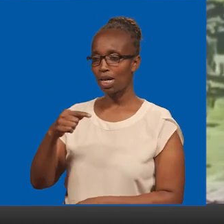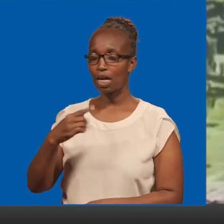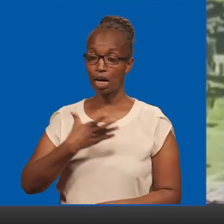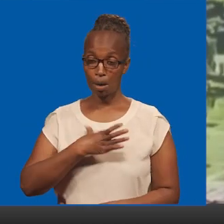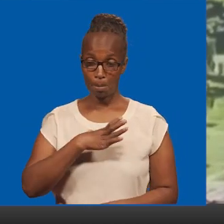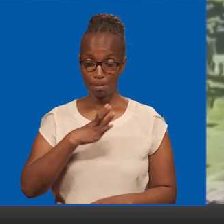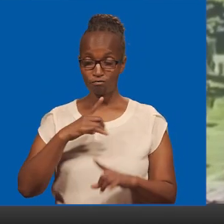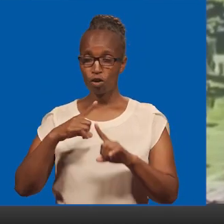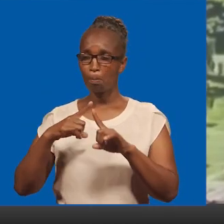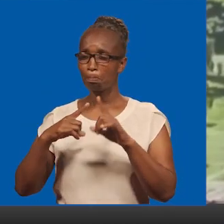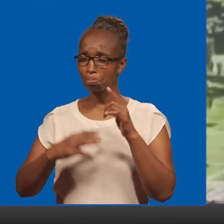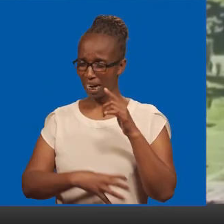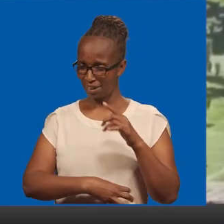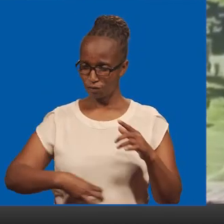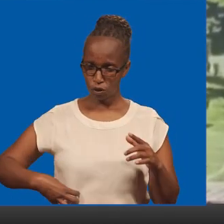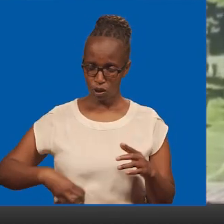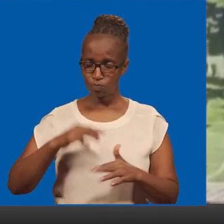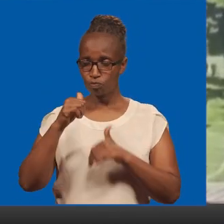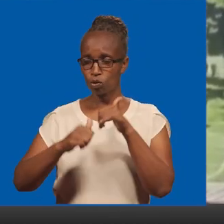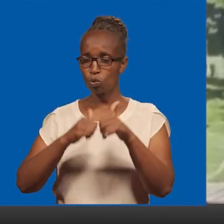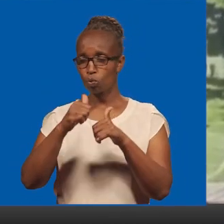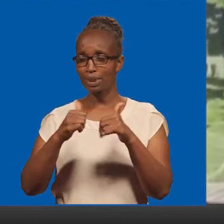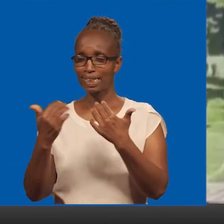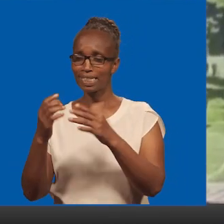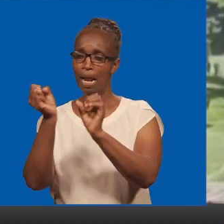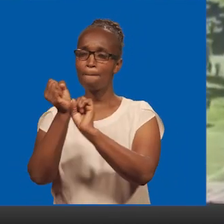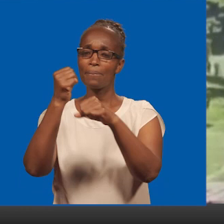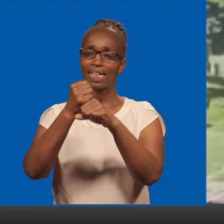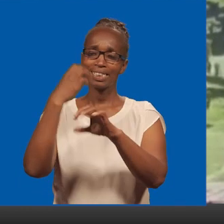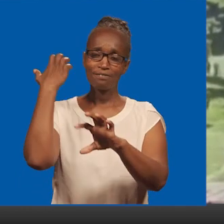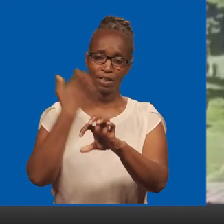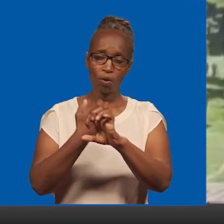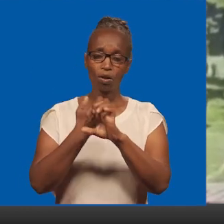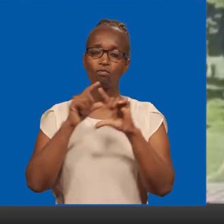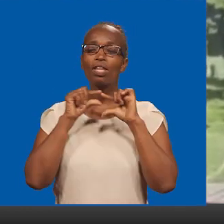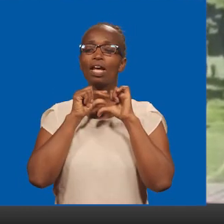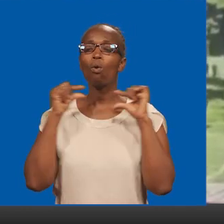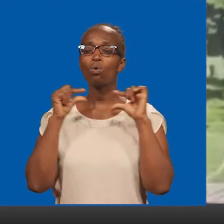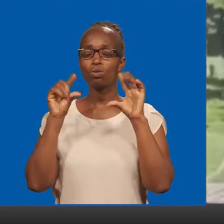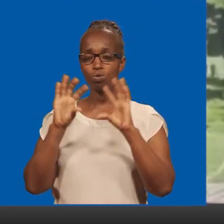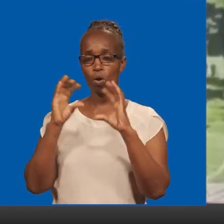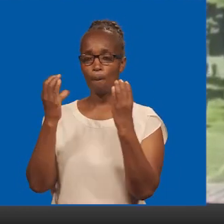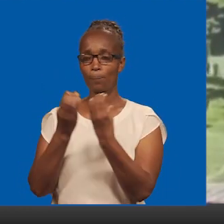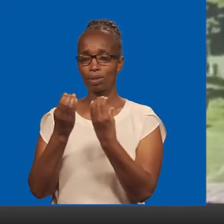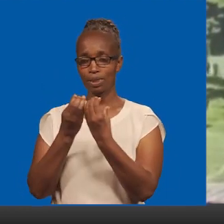670,000. It becomes difficult, it puts pressure on the host